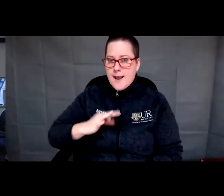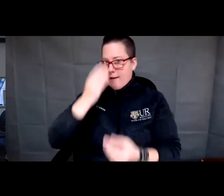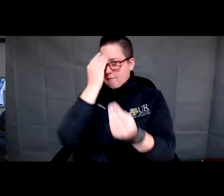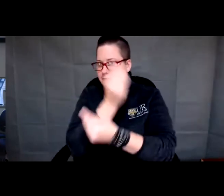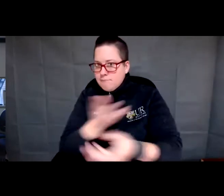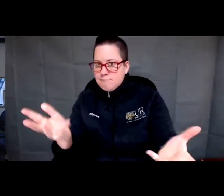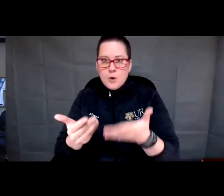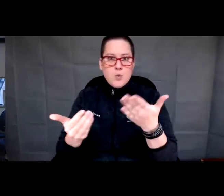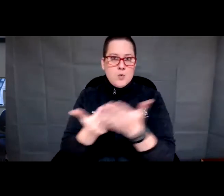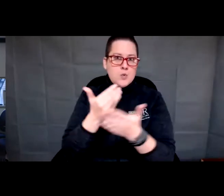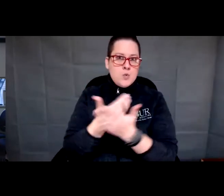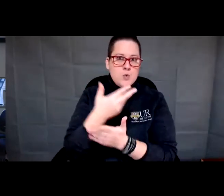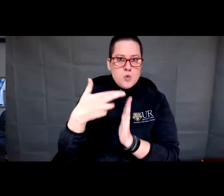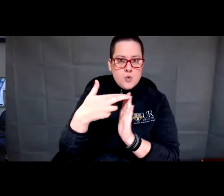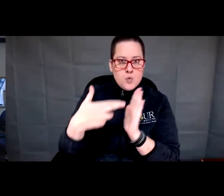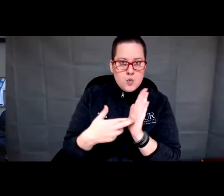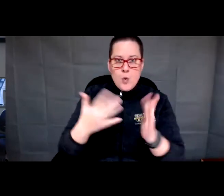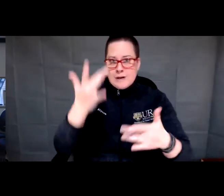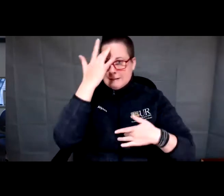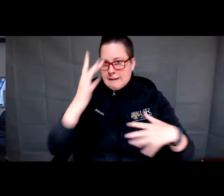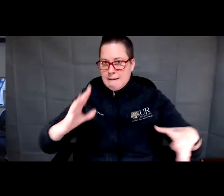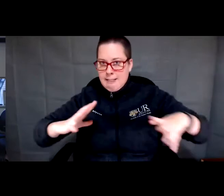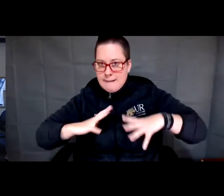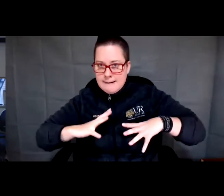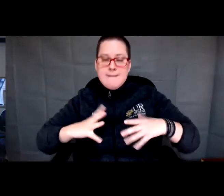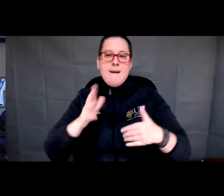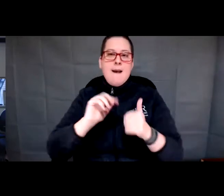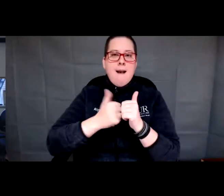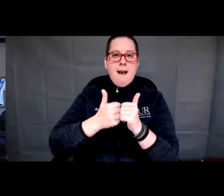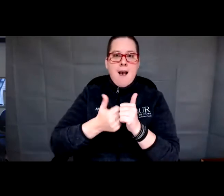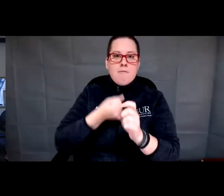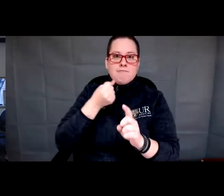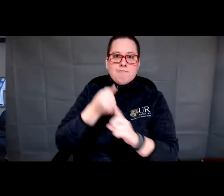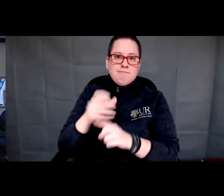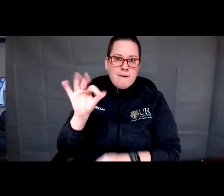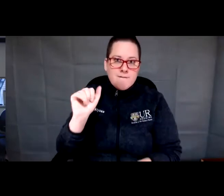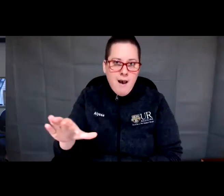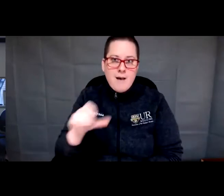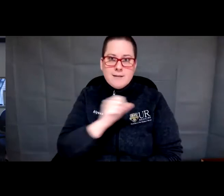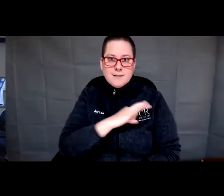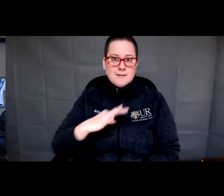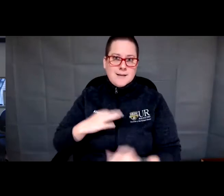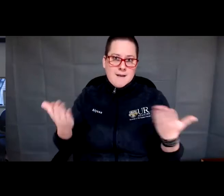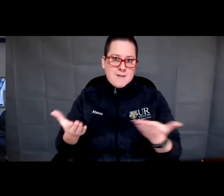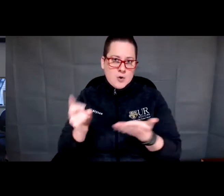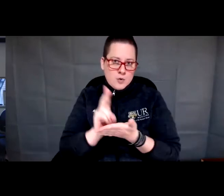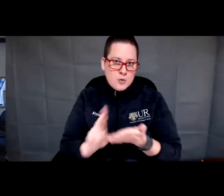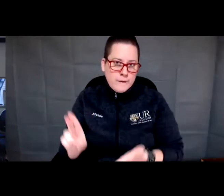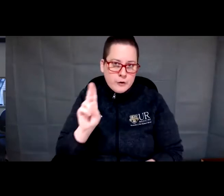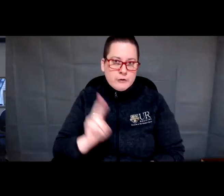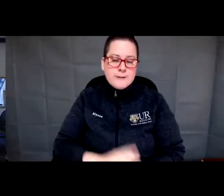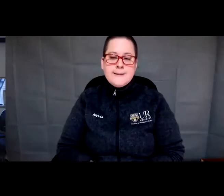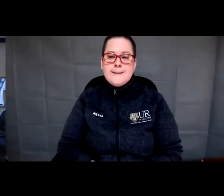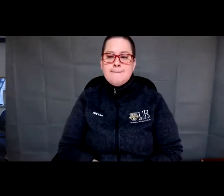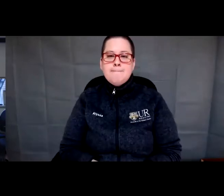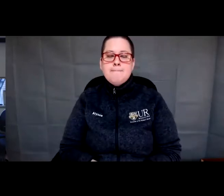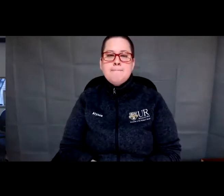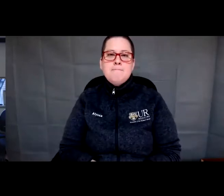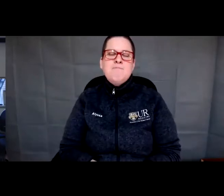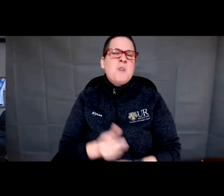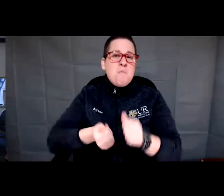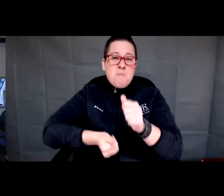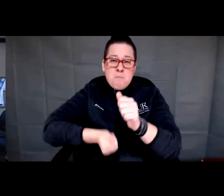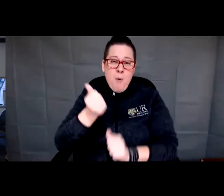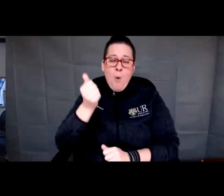outlines the regulation and how it impacts our faculty and staff here at the university. By and